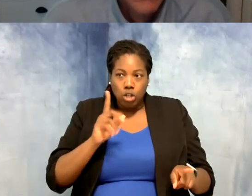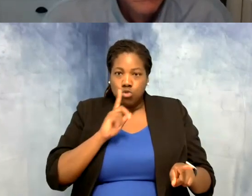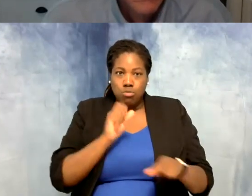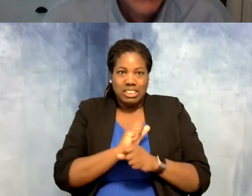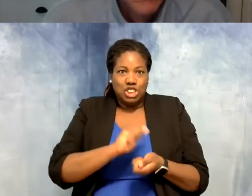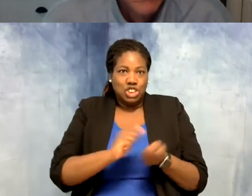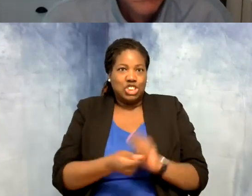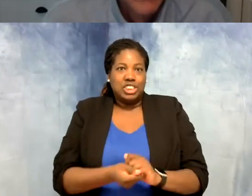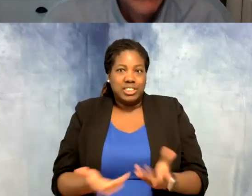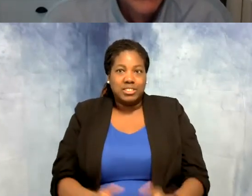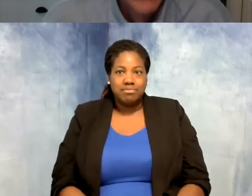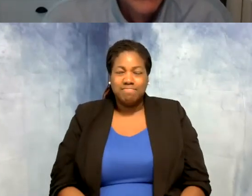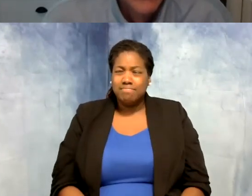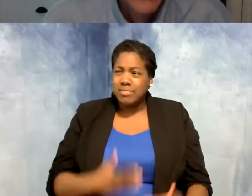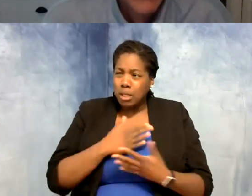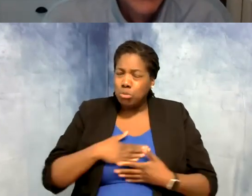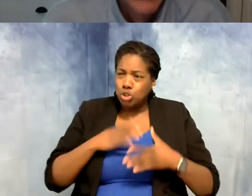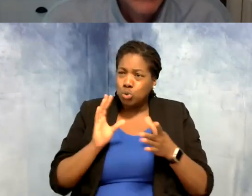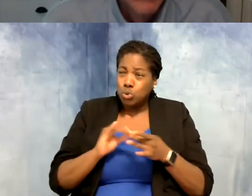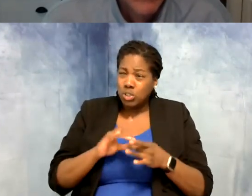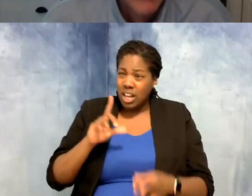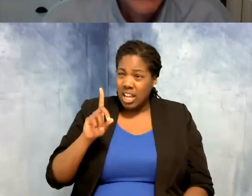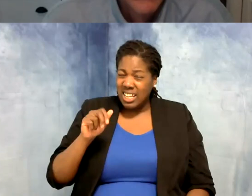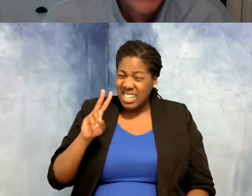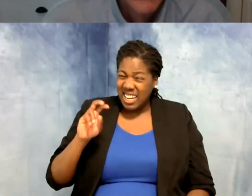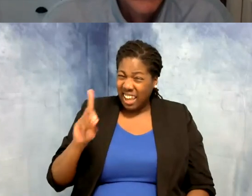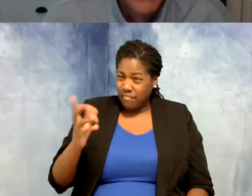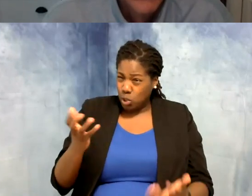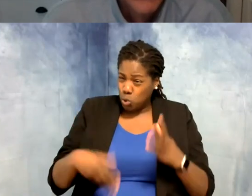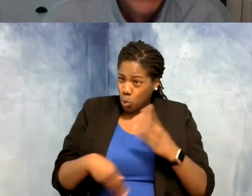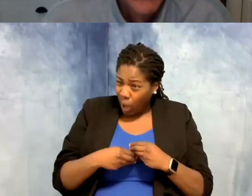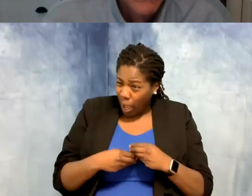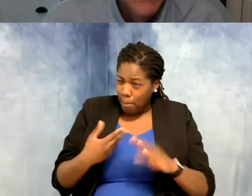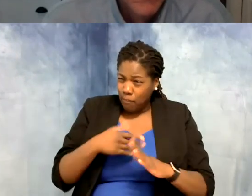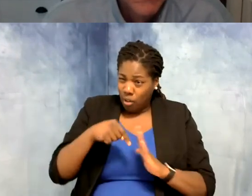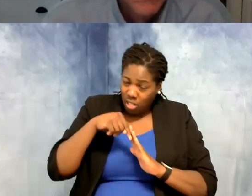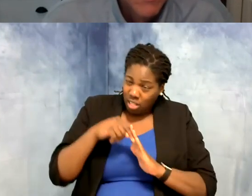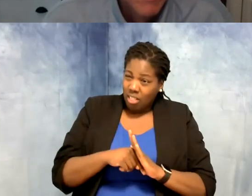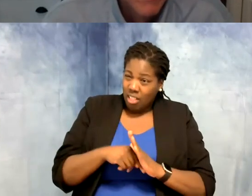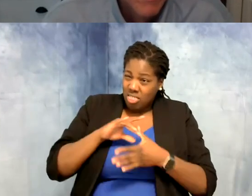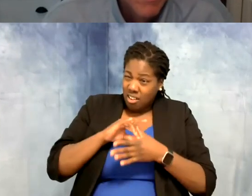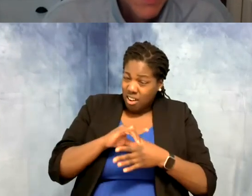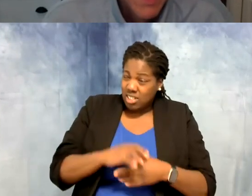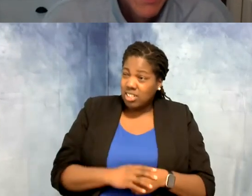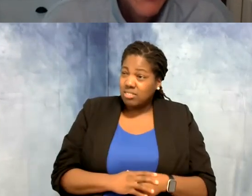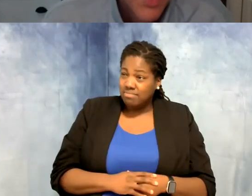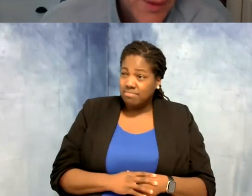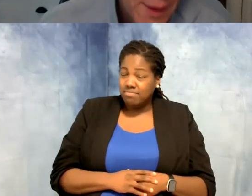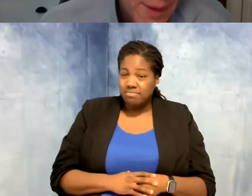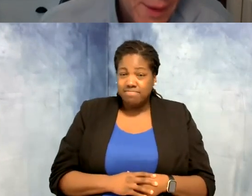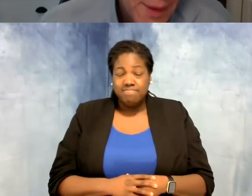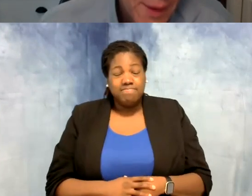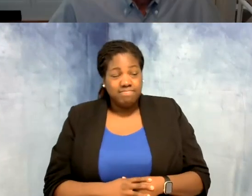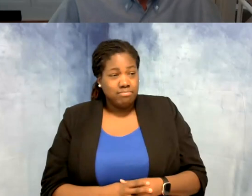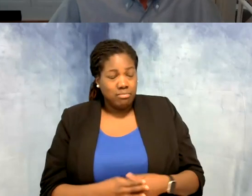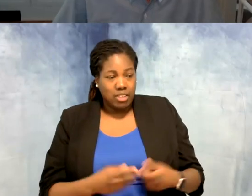change. Appreciate that insight. David, anything you want to add before we dig into the content of that leak? Oh, you